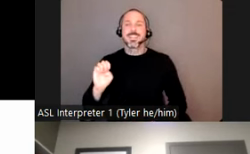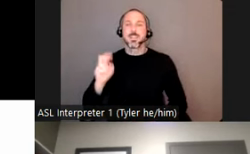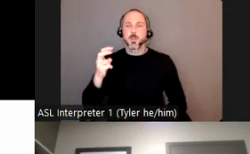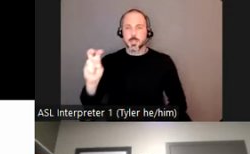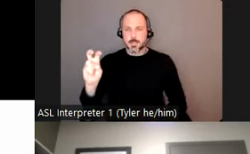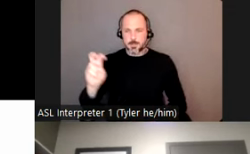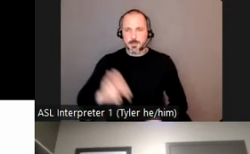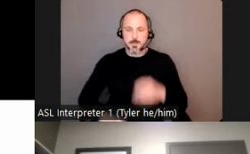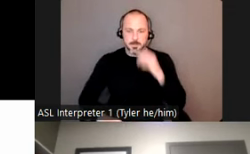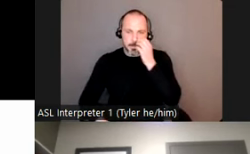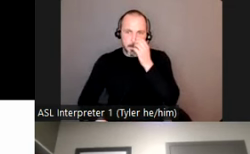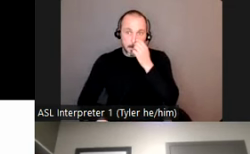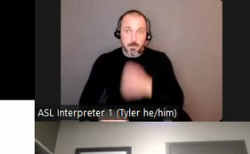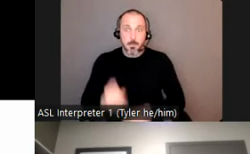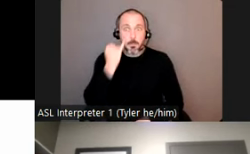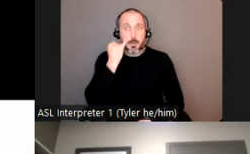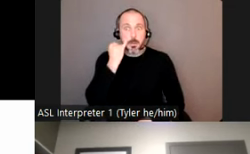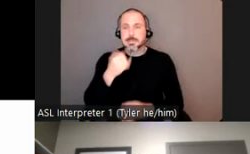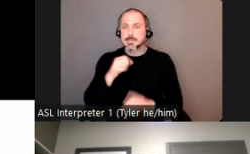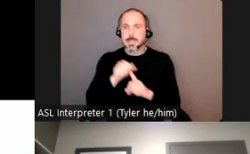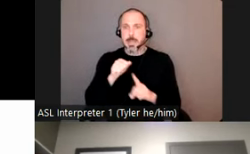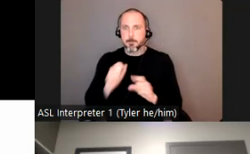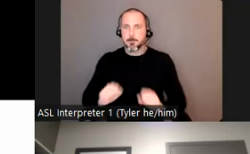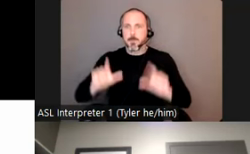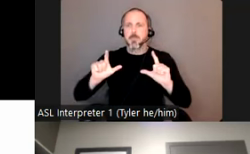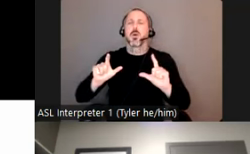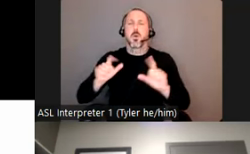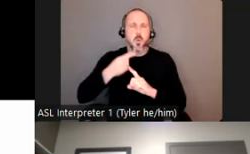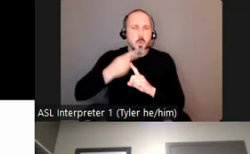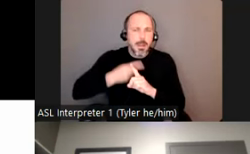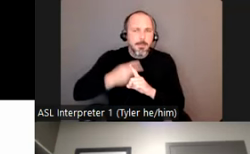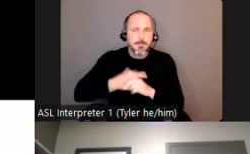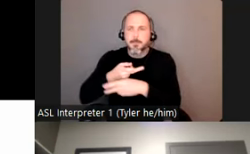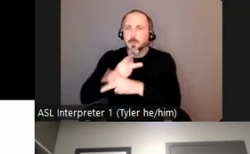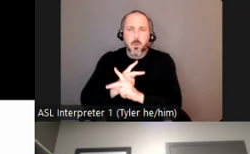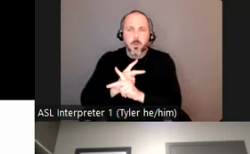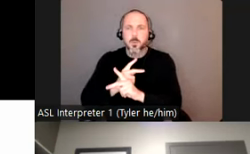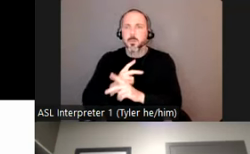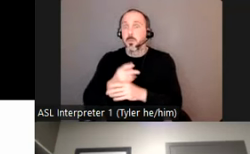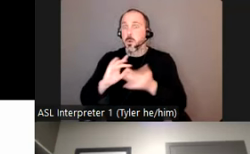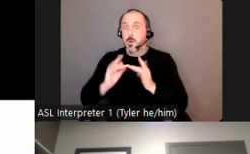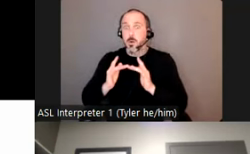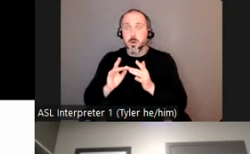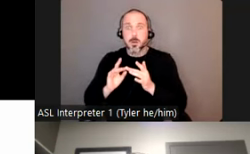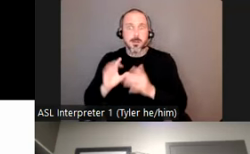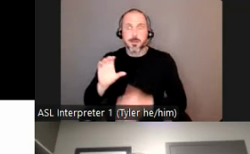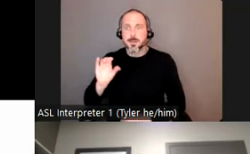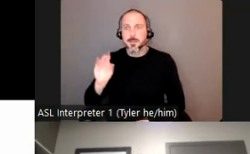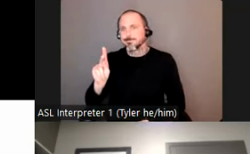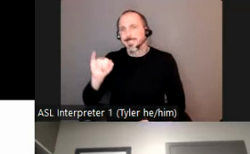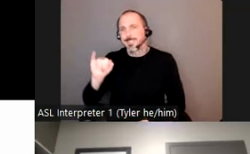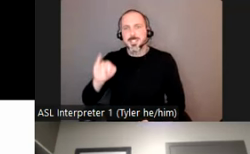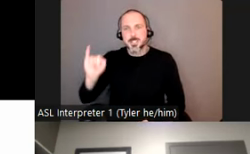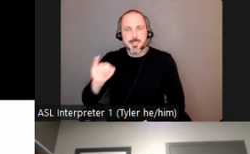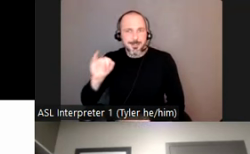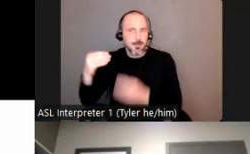with rental scams, job scams, loan scams, or any sort of online Kijiji classified sort of scam. They're